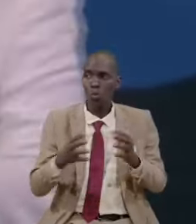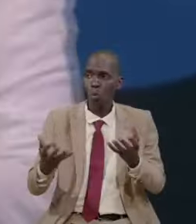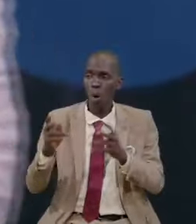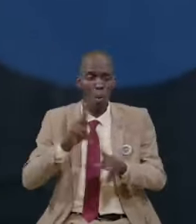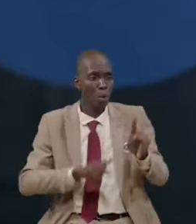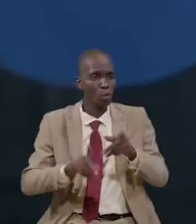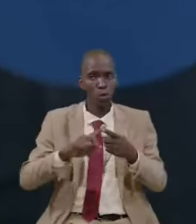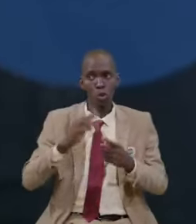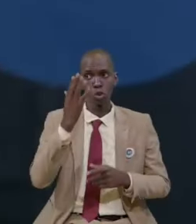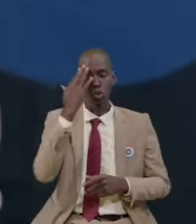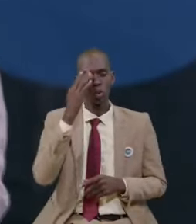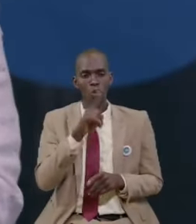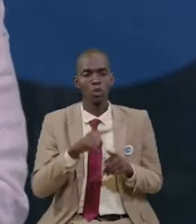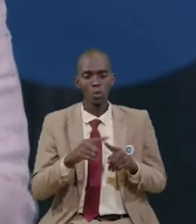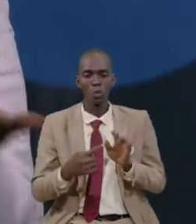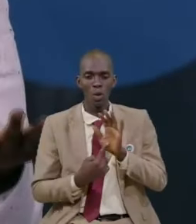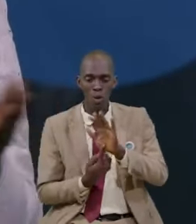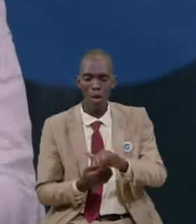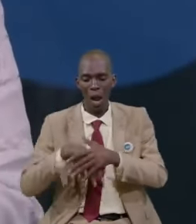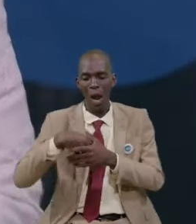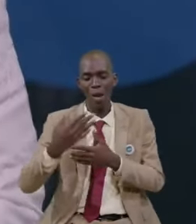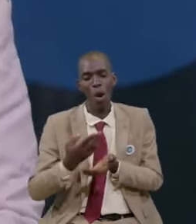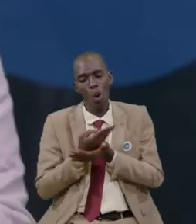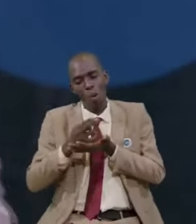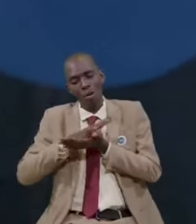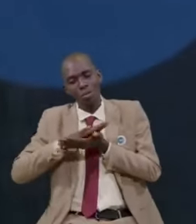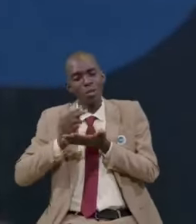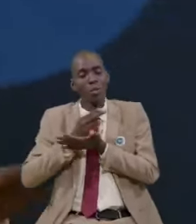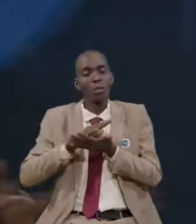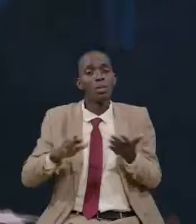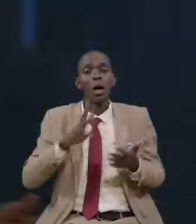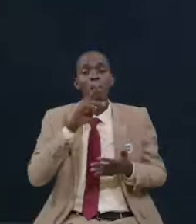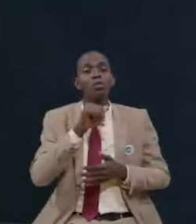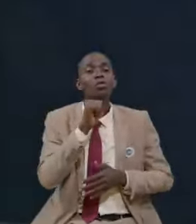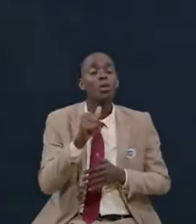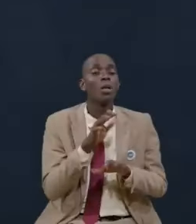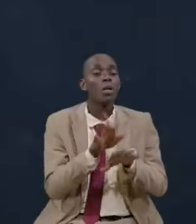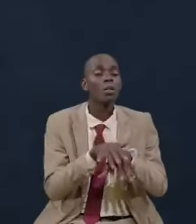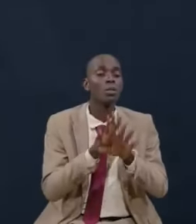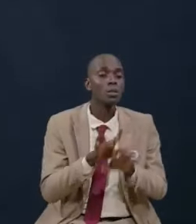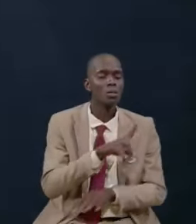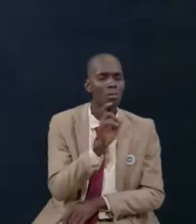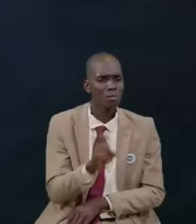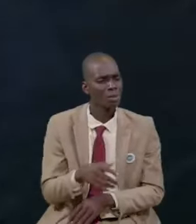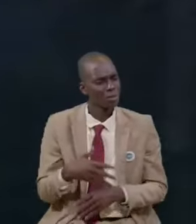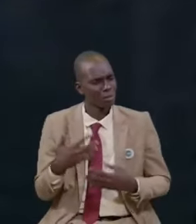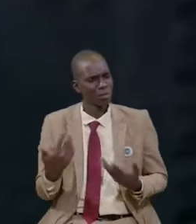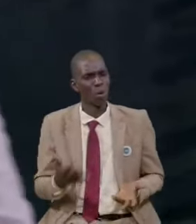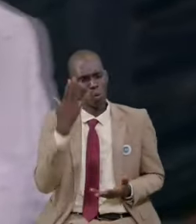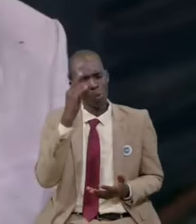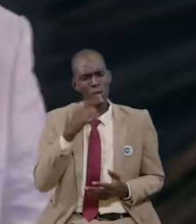holy, holy, but you are not holy? Were you not a hypocrite? If I do that, it will lessen